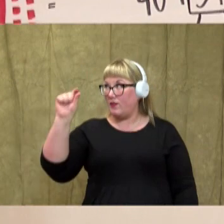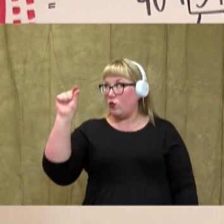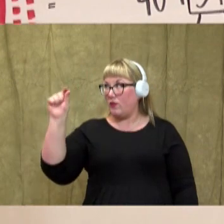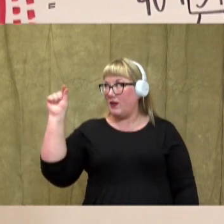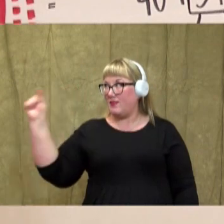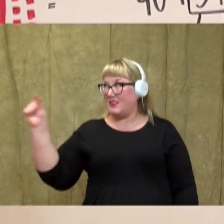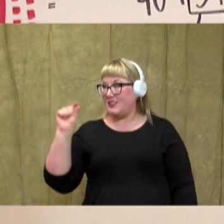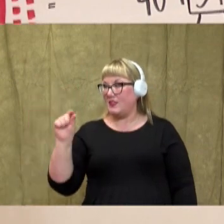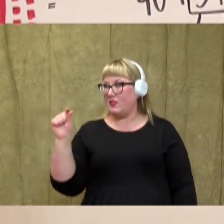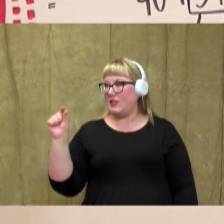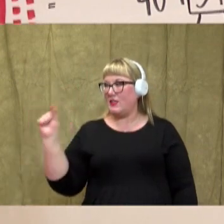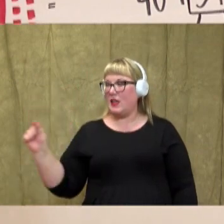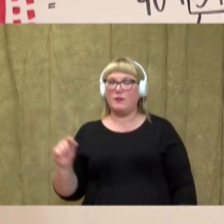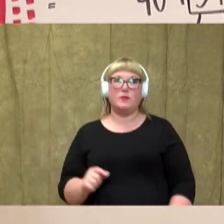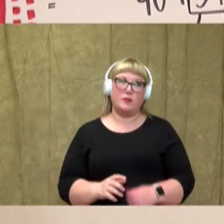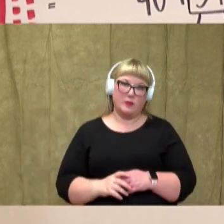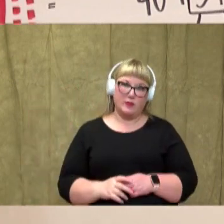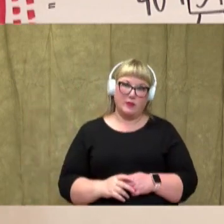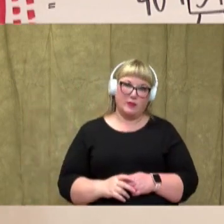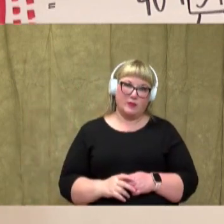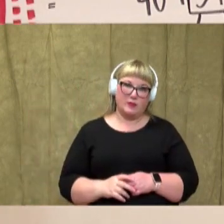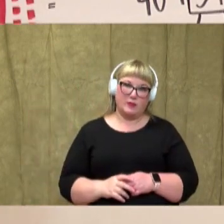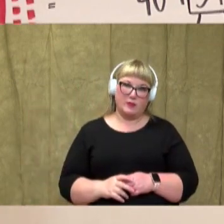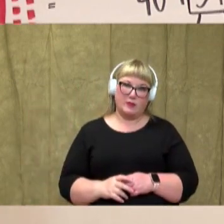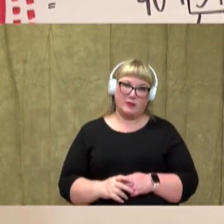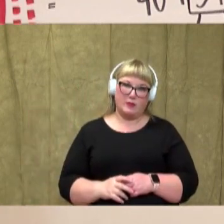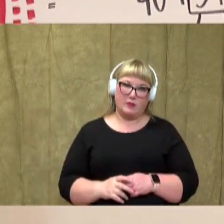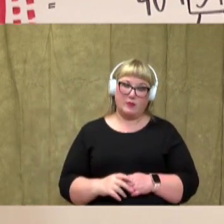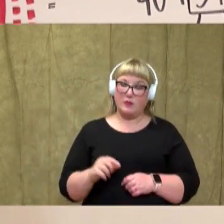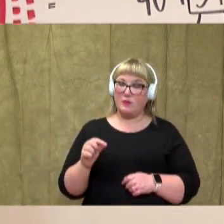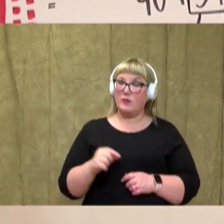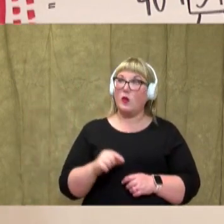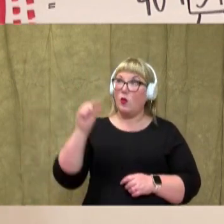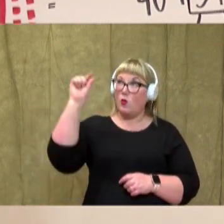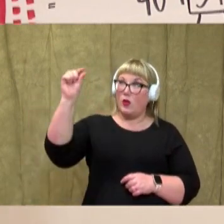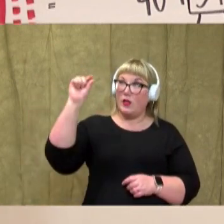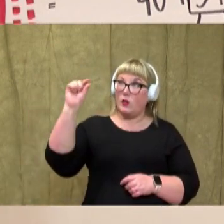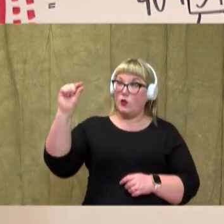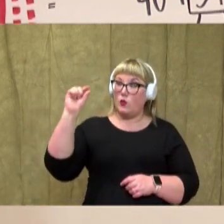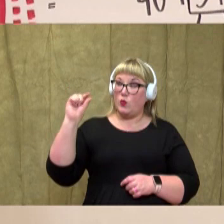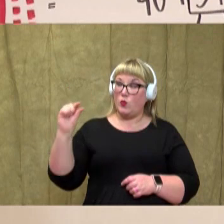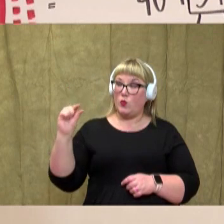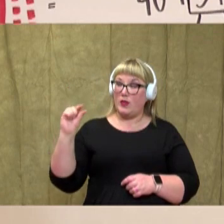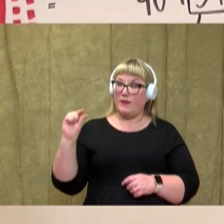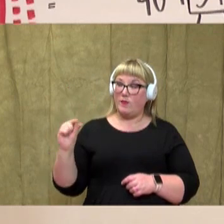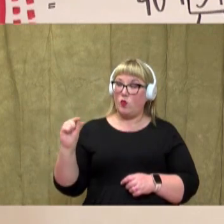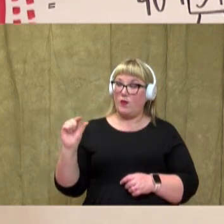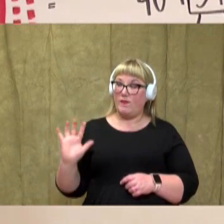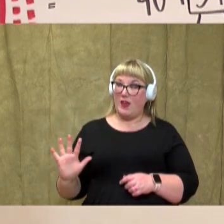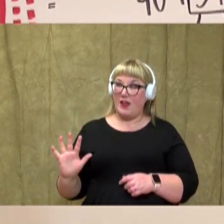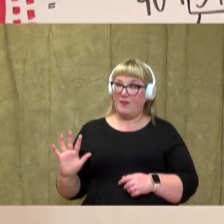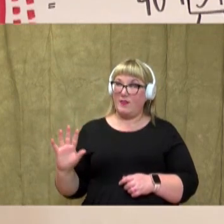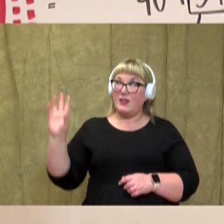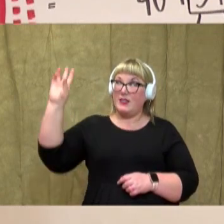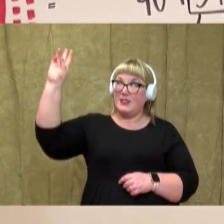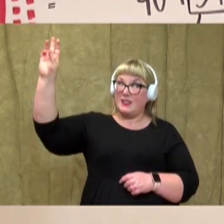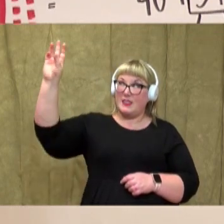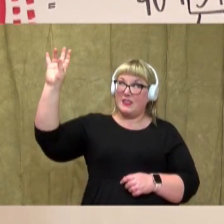1, 2, 3, 4, 5,